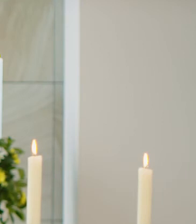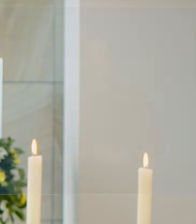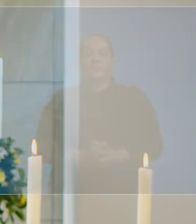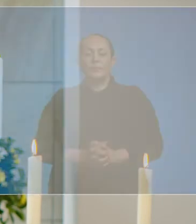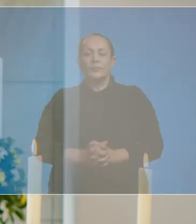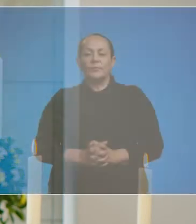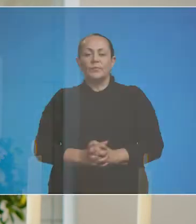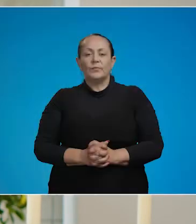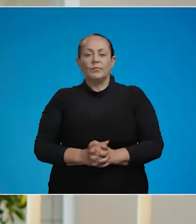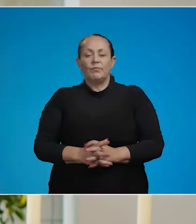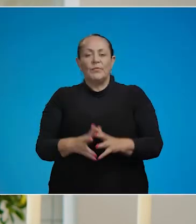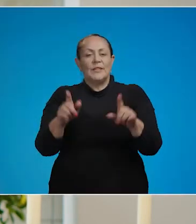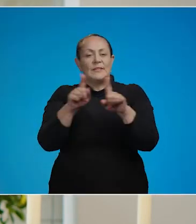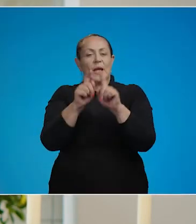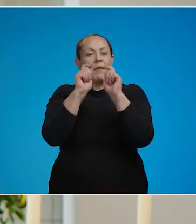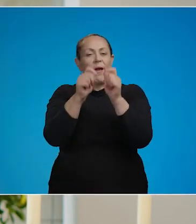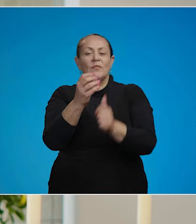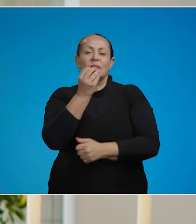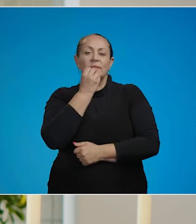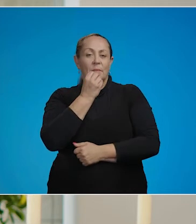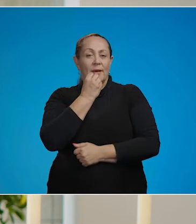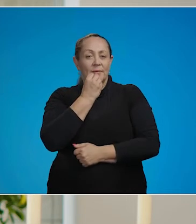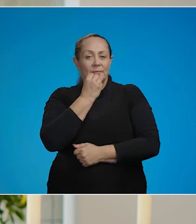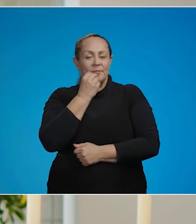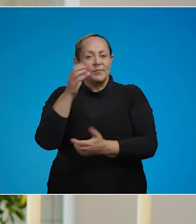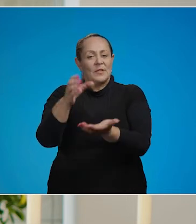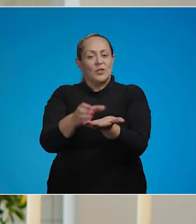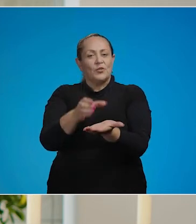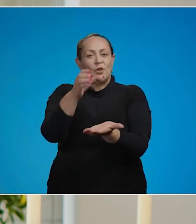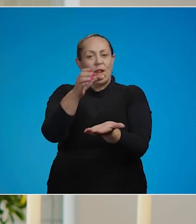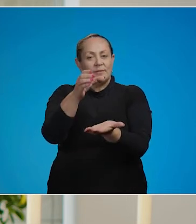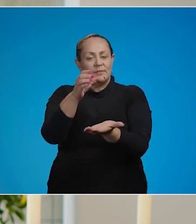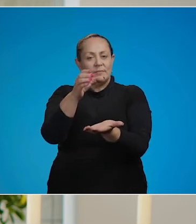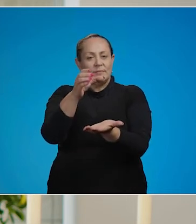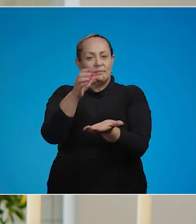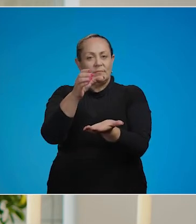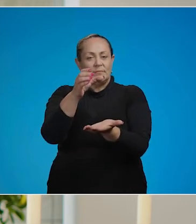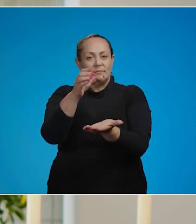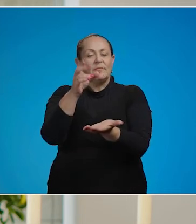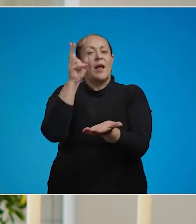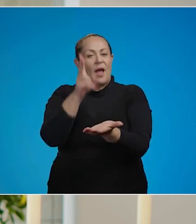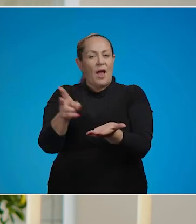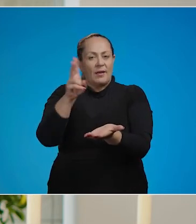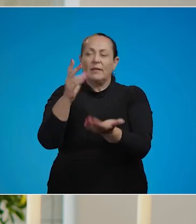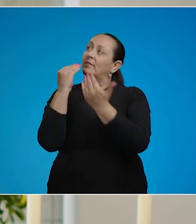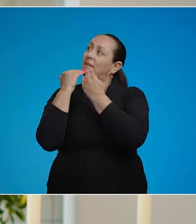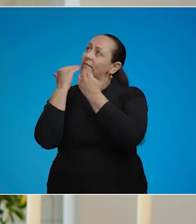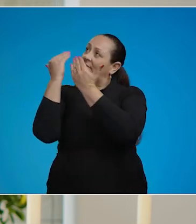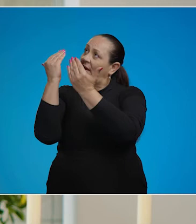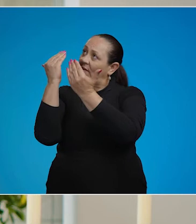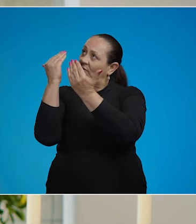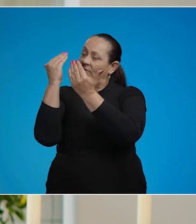In a similar way when supper was ended he took the chalice and once more giving thanks